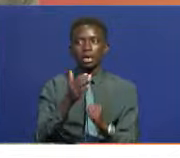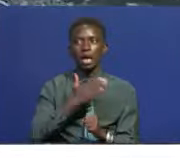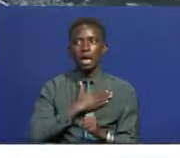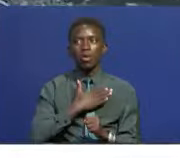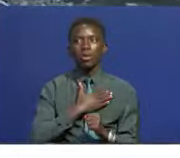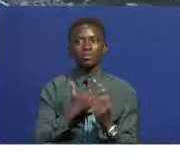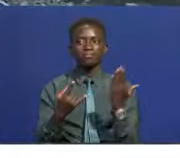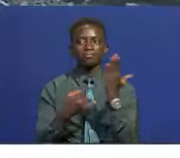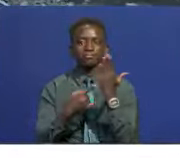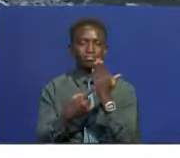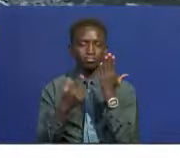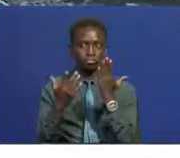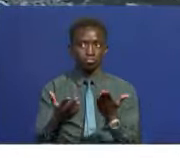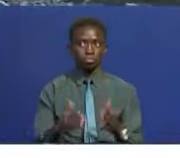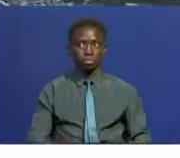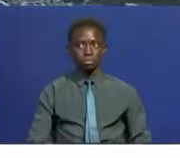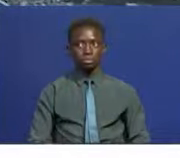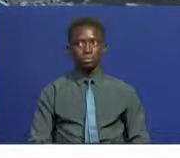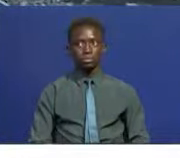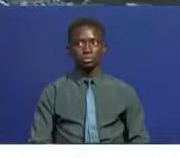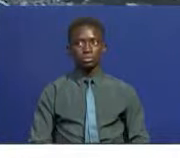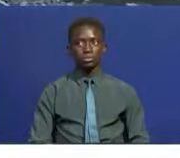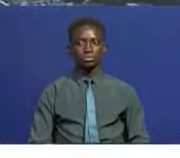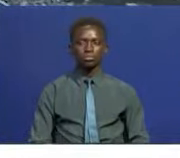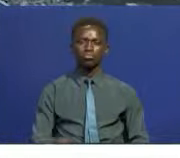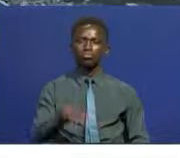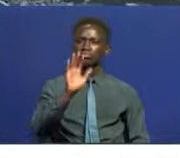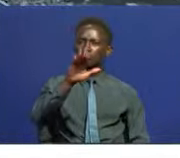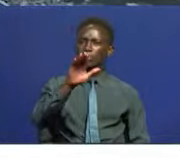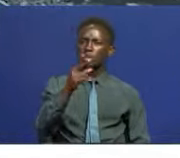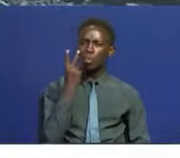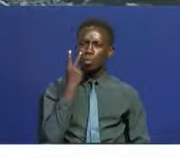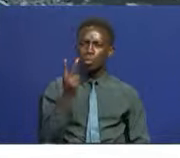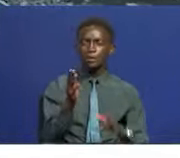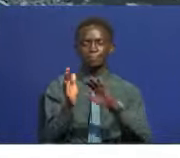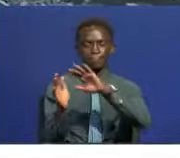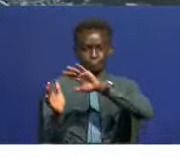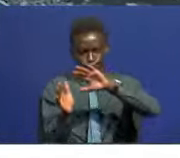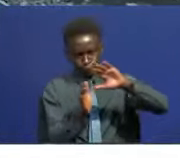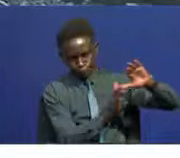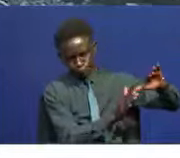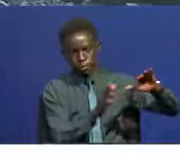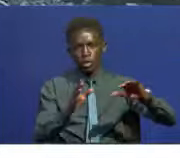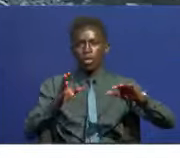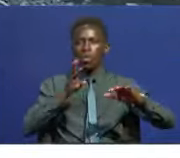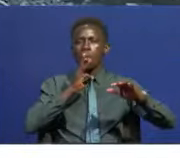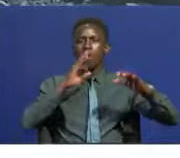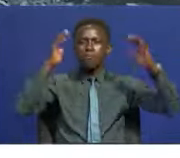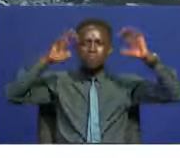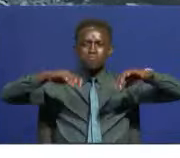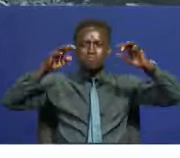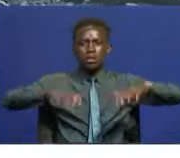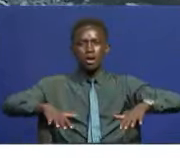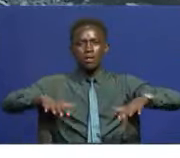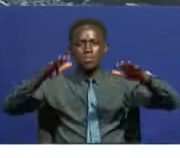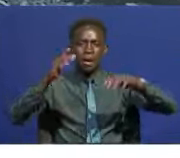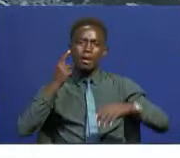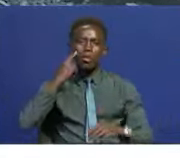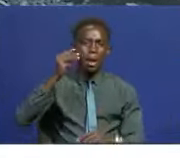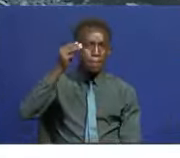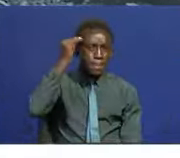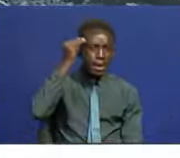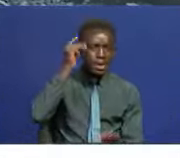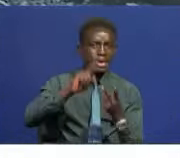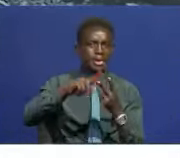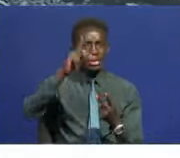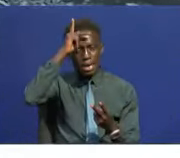Look at the floods, and Mandera is one of the counties that is experiencing this. We've lost lives in Kiambu, Machakos, Nairobi, Kirinyaga,